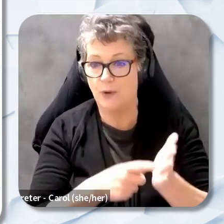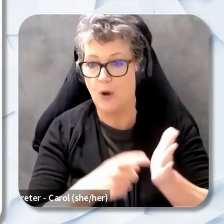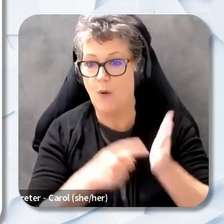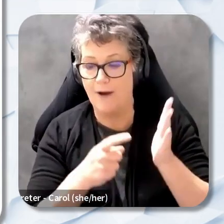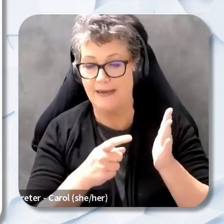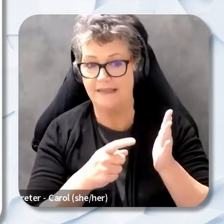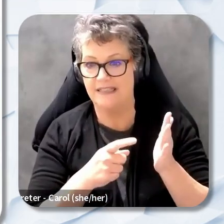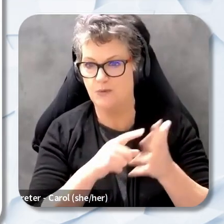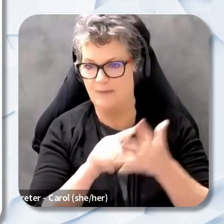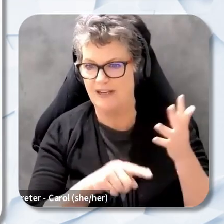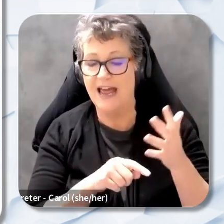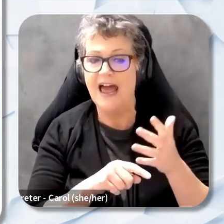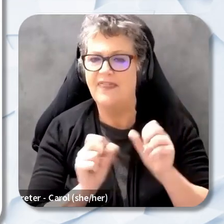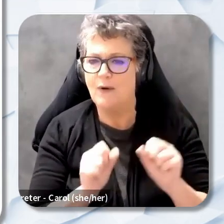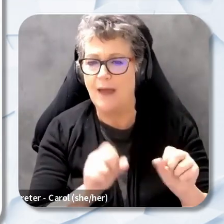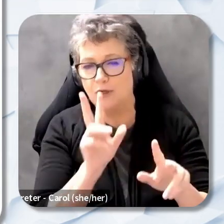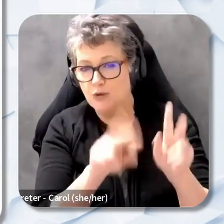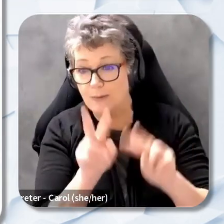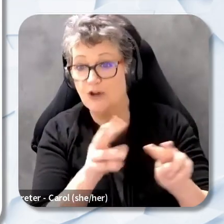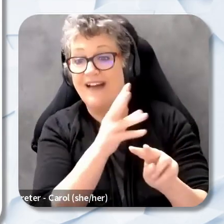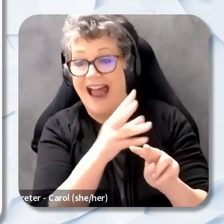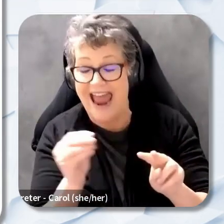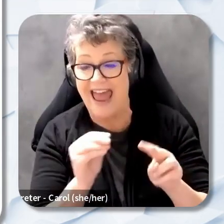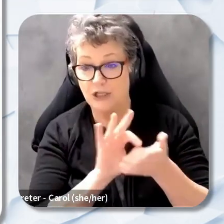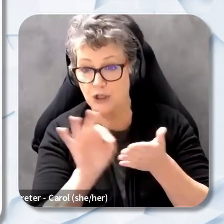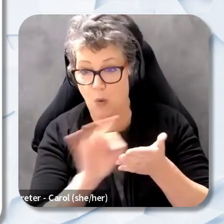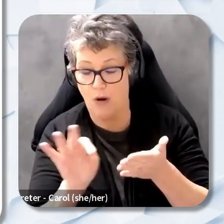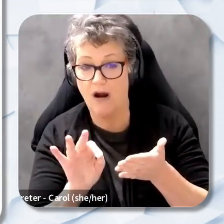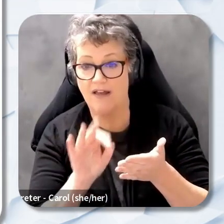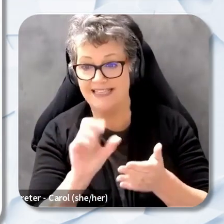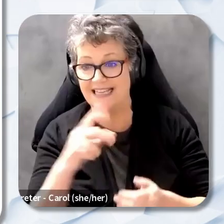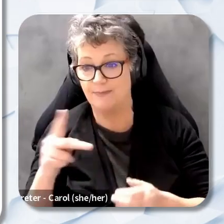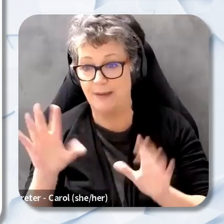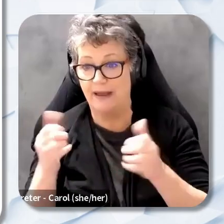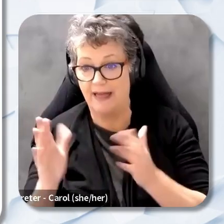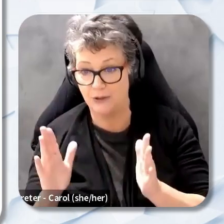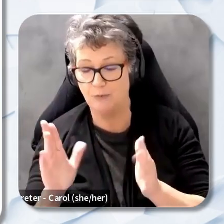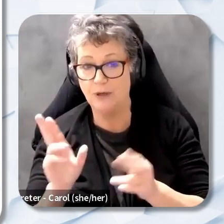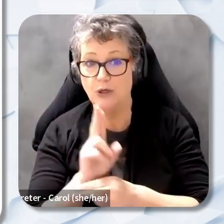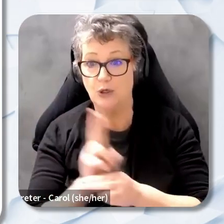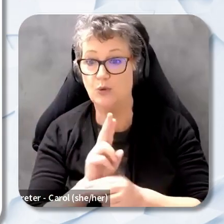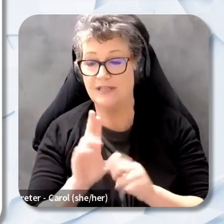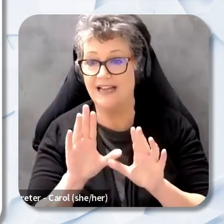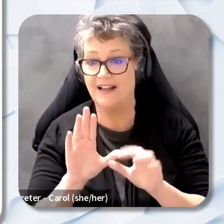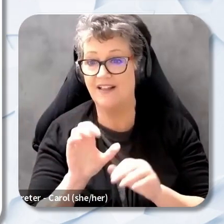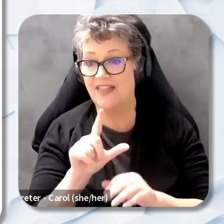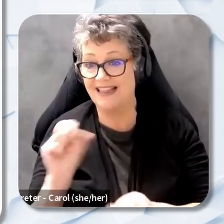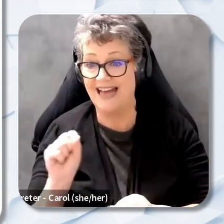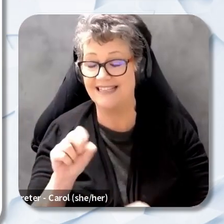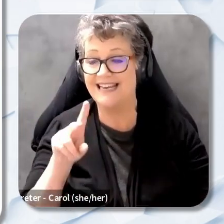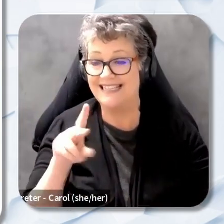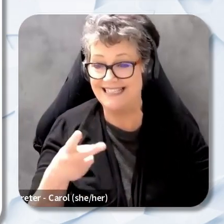requirements mentioned. So they're able to observe and score a CSPP classroom using the Class 2nd Edition Pre-K